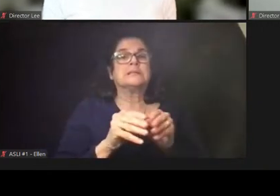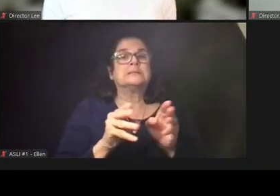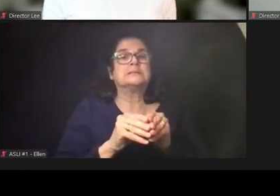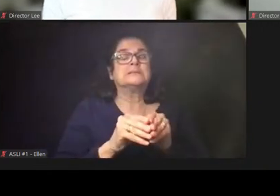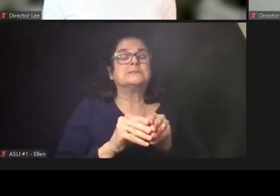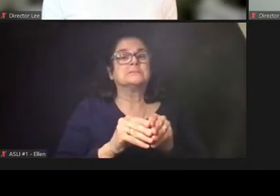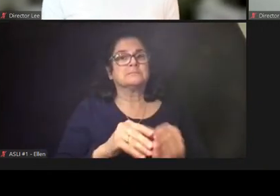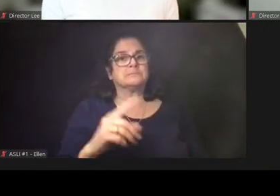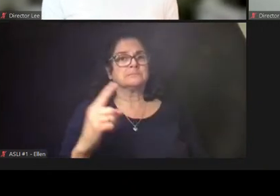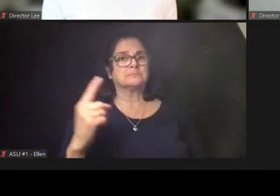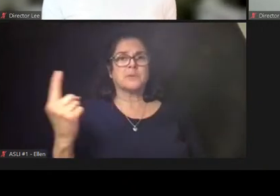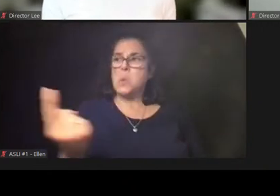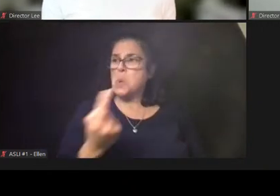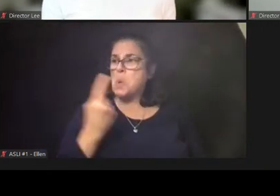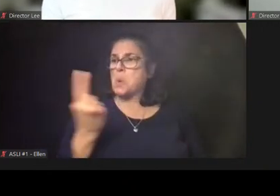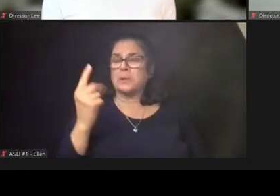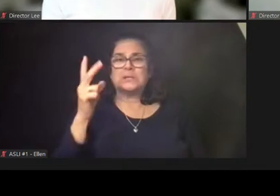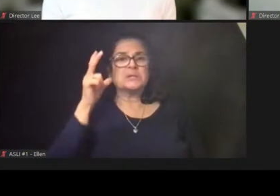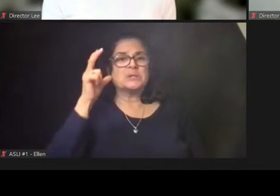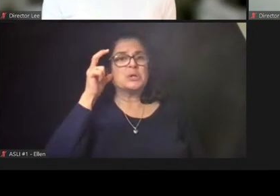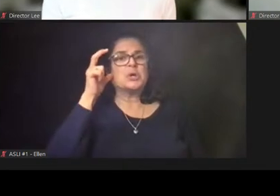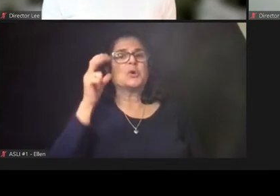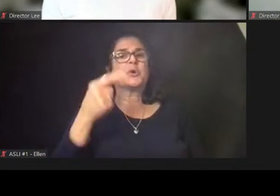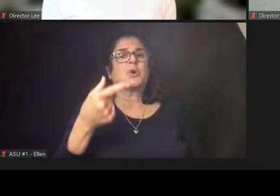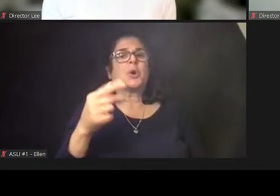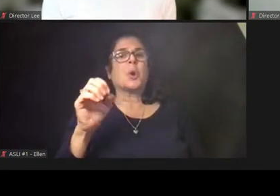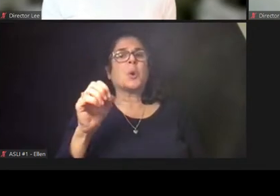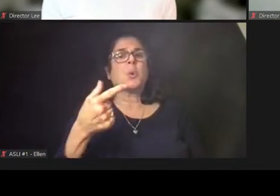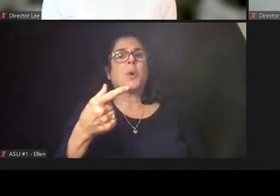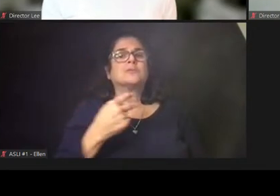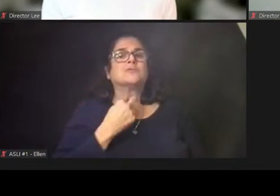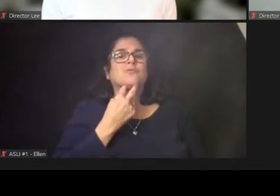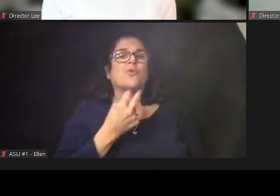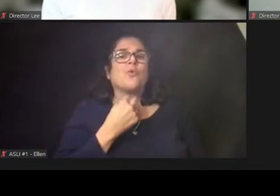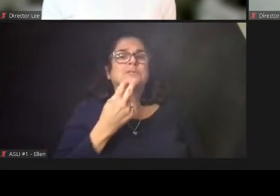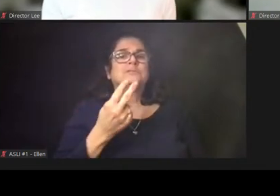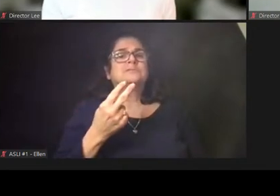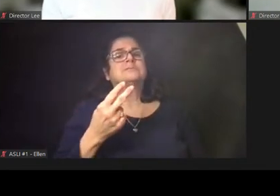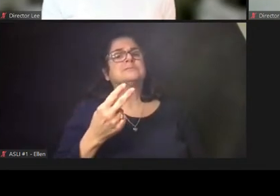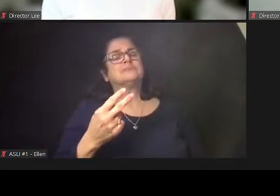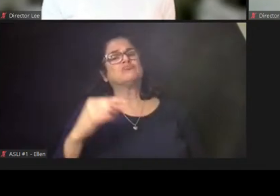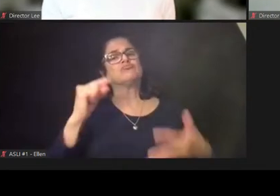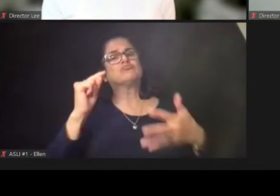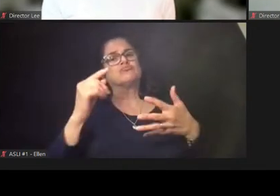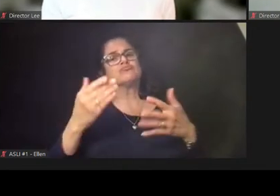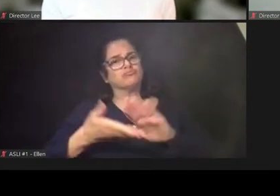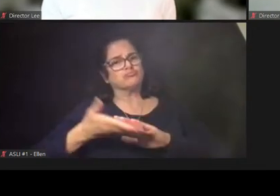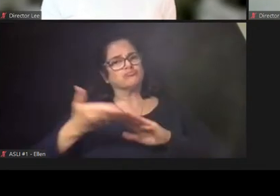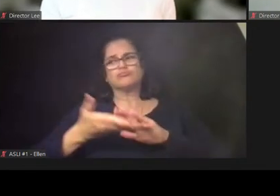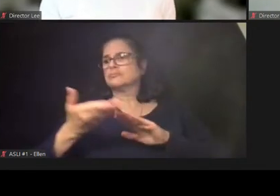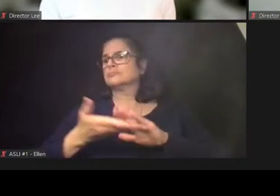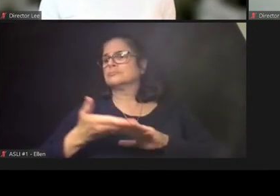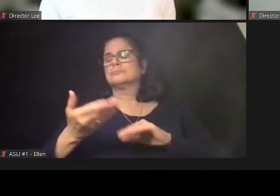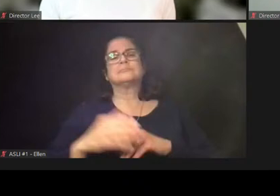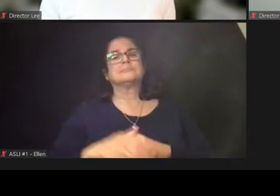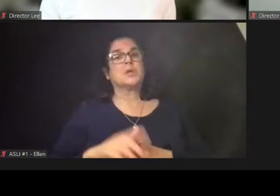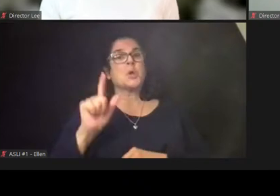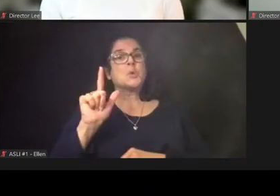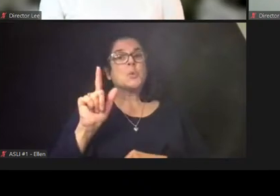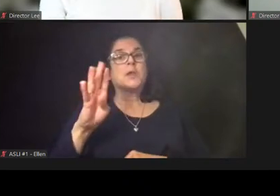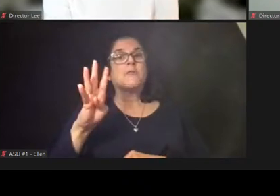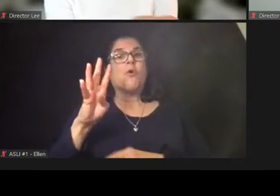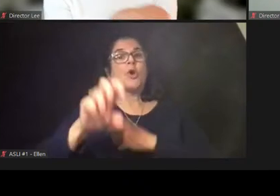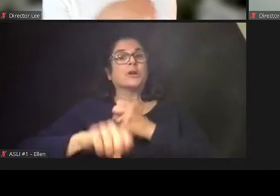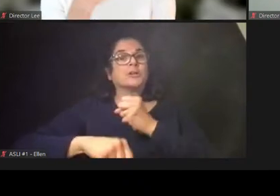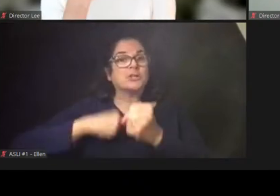voice lead us through the entire process. As you indicated, for 24 years, Greg's deaf